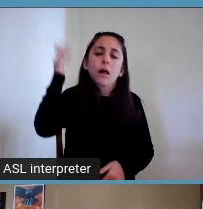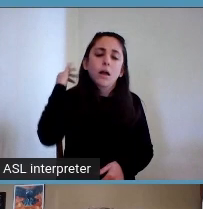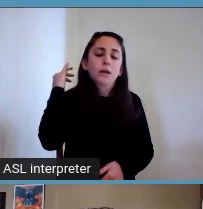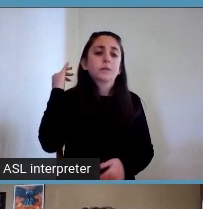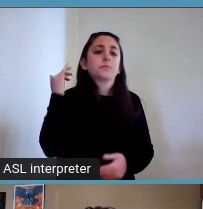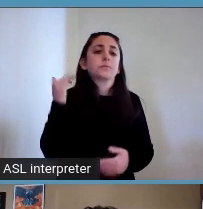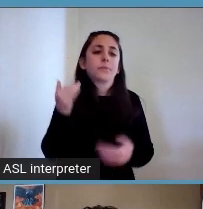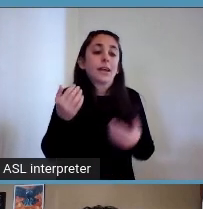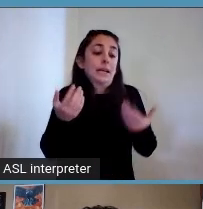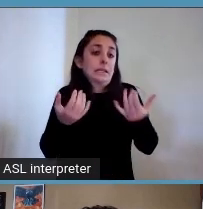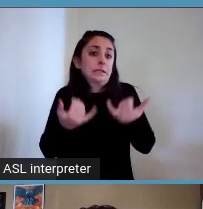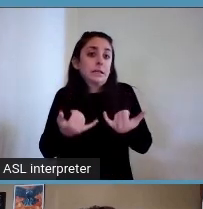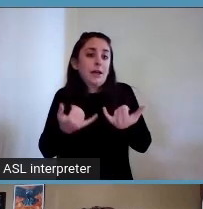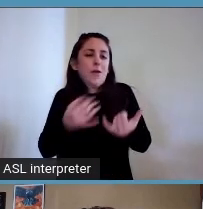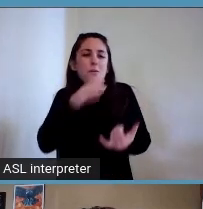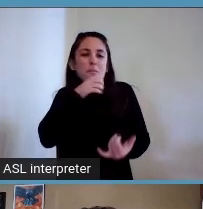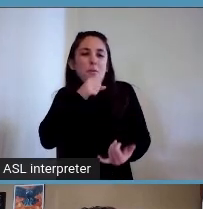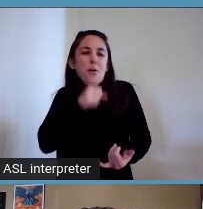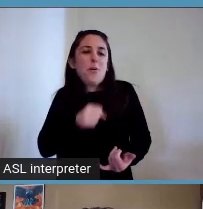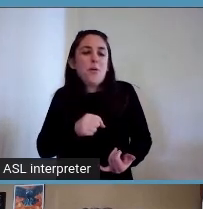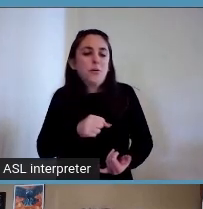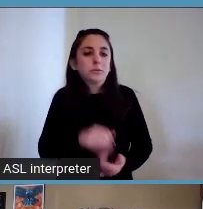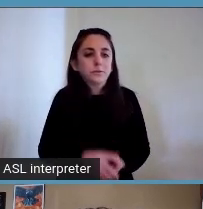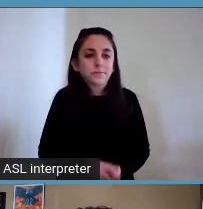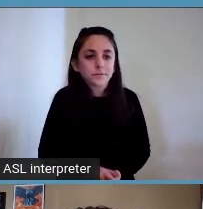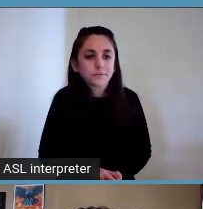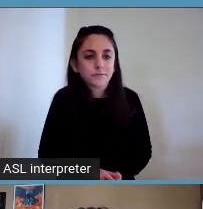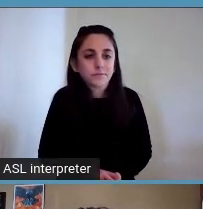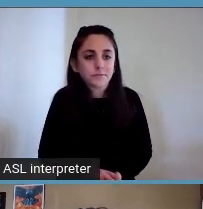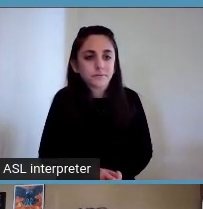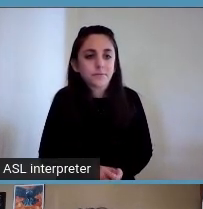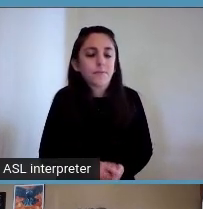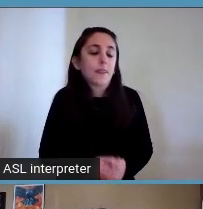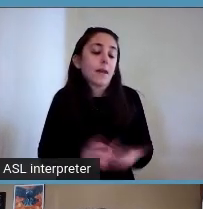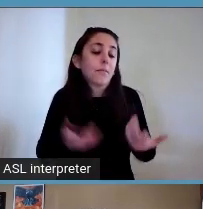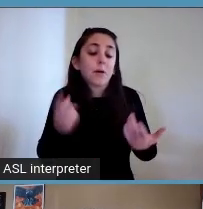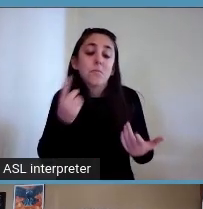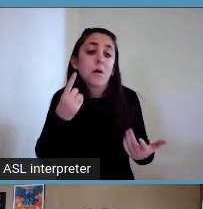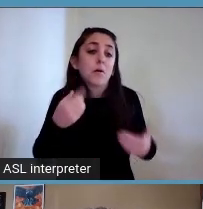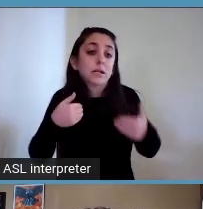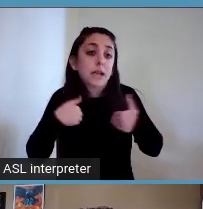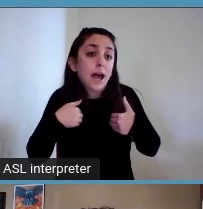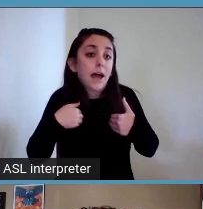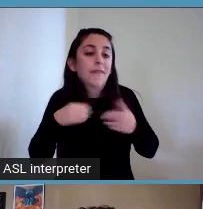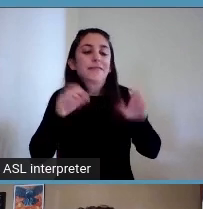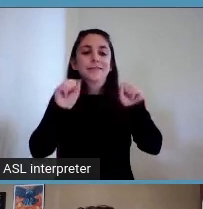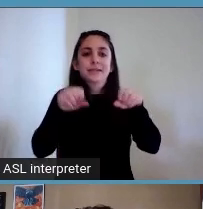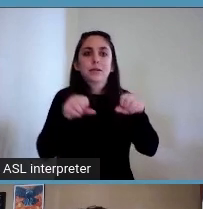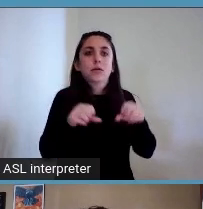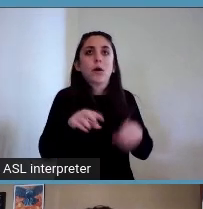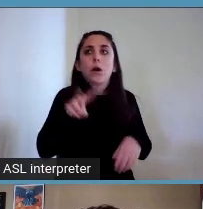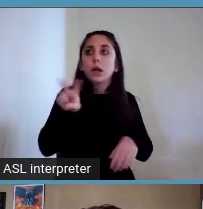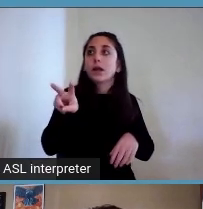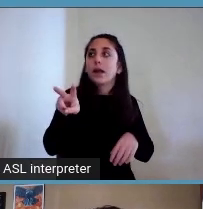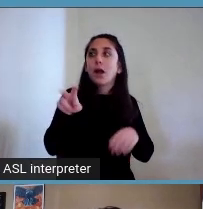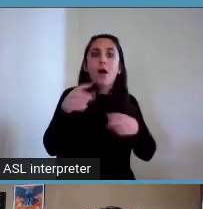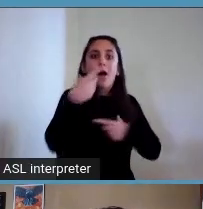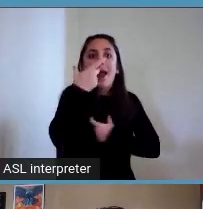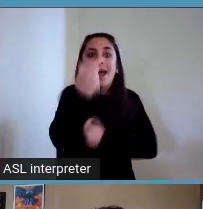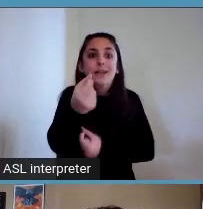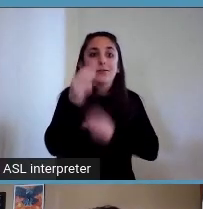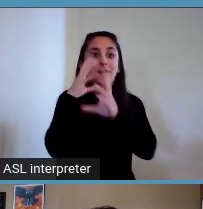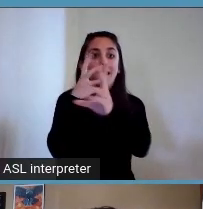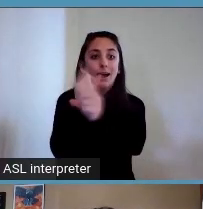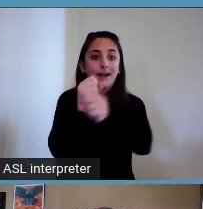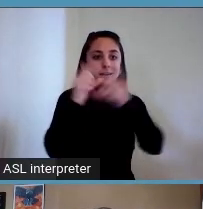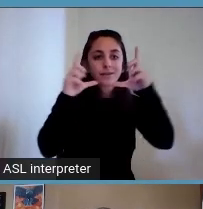apart. But by having it always with me, I'm able to capture moments like this. And then sometimes they can be really successful